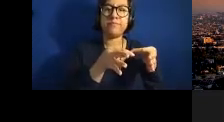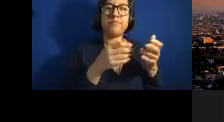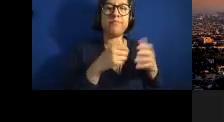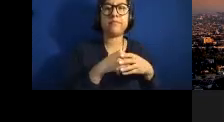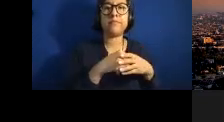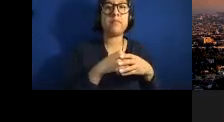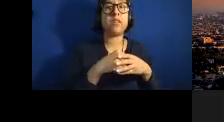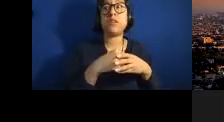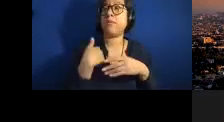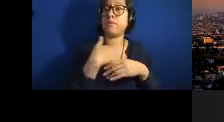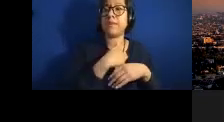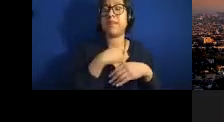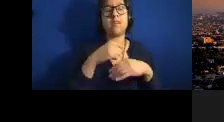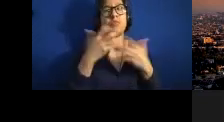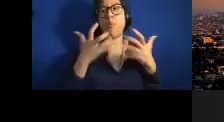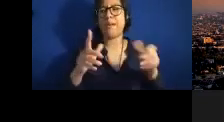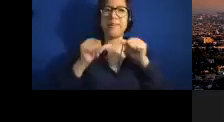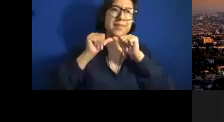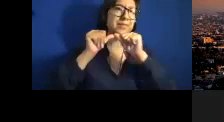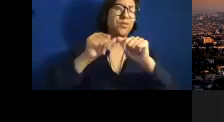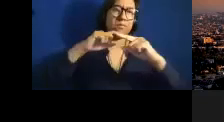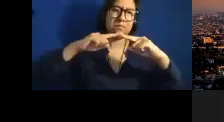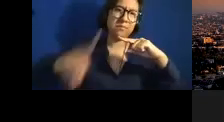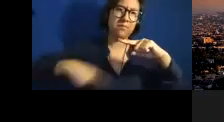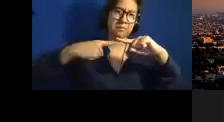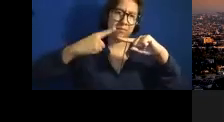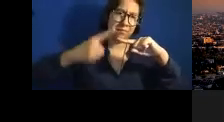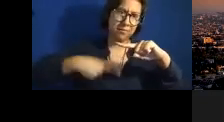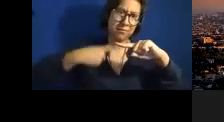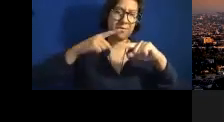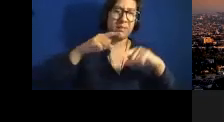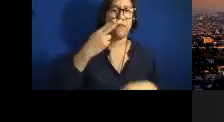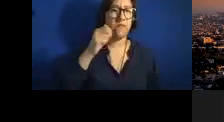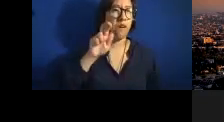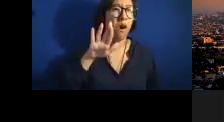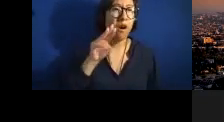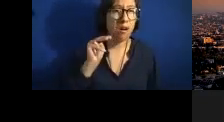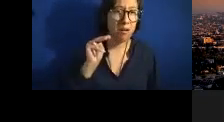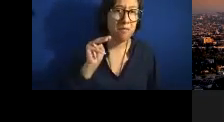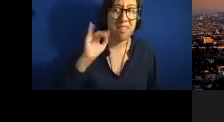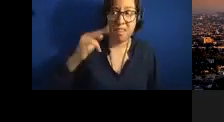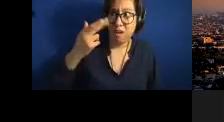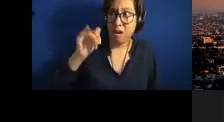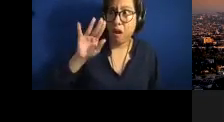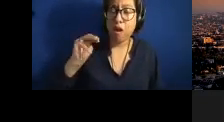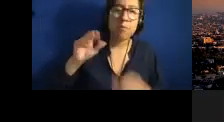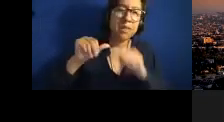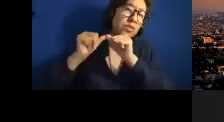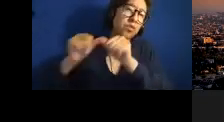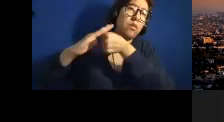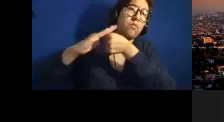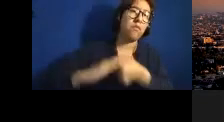where we don't perpetuate these different harms that have, you know, oppressed our communities and harmed our